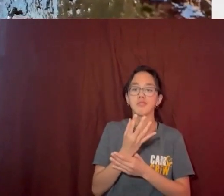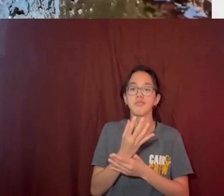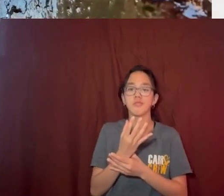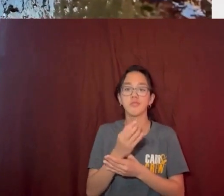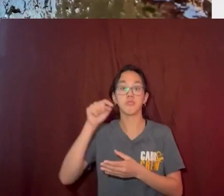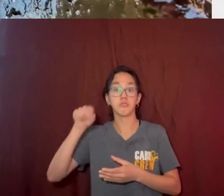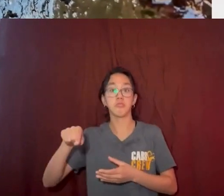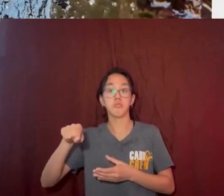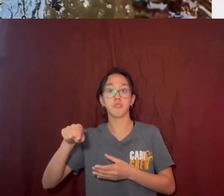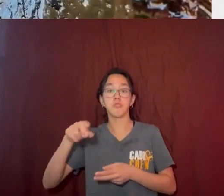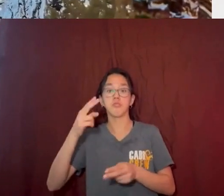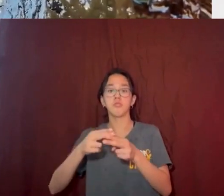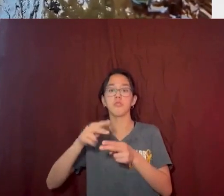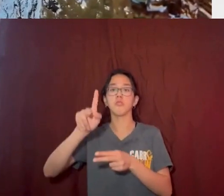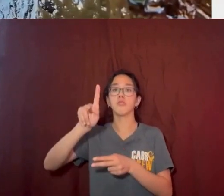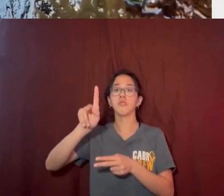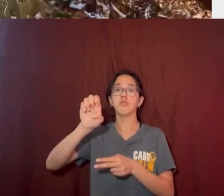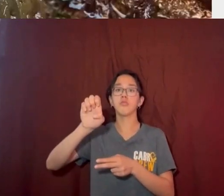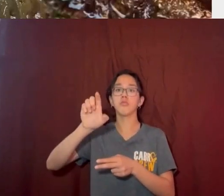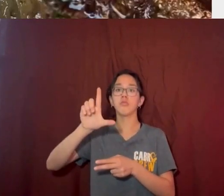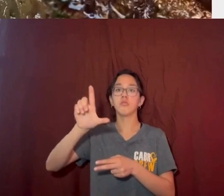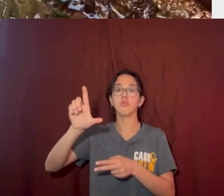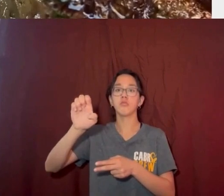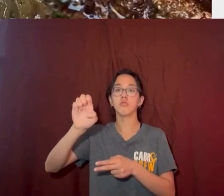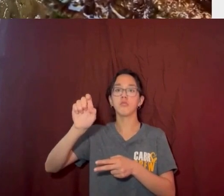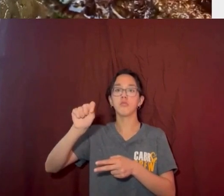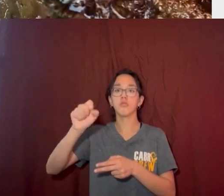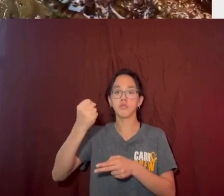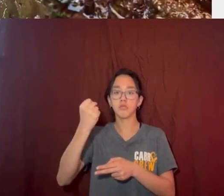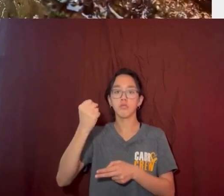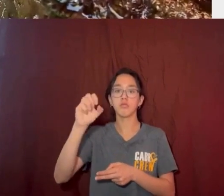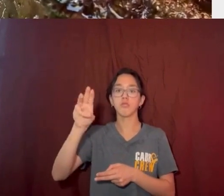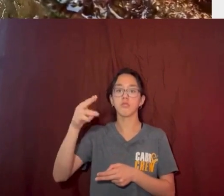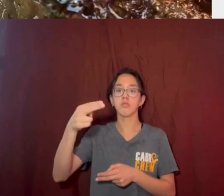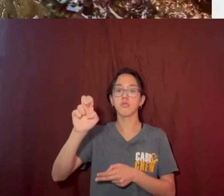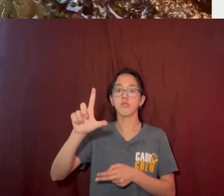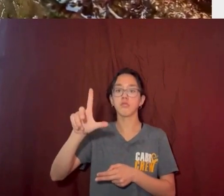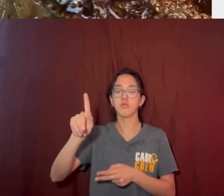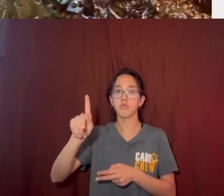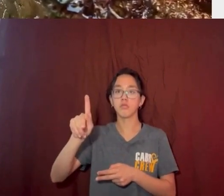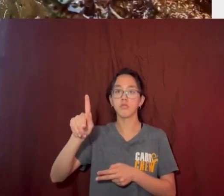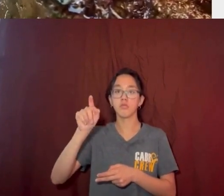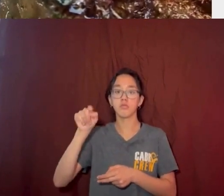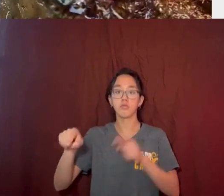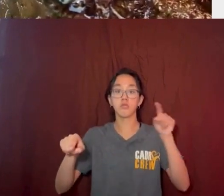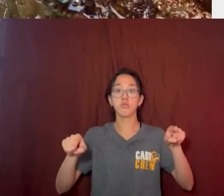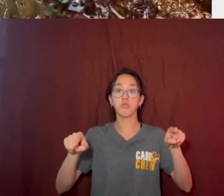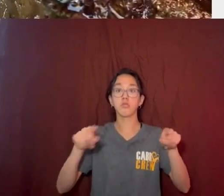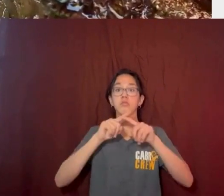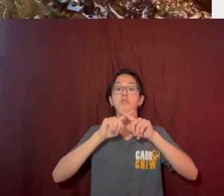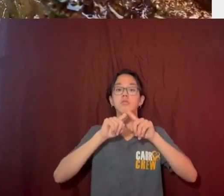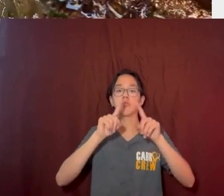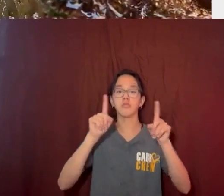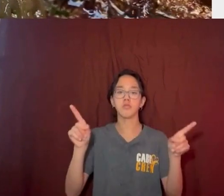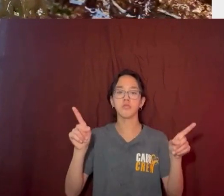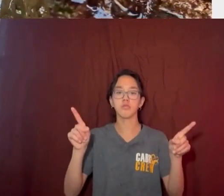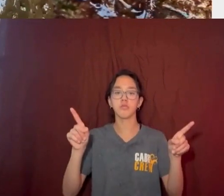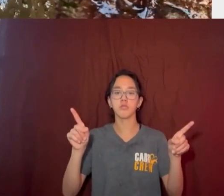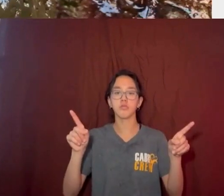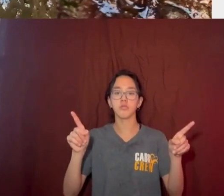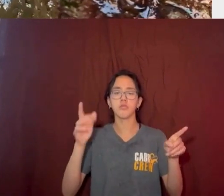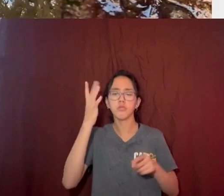Plants. Well, these snails, called Kellett's whelks, are different.